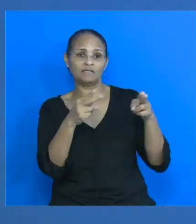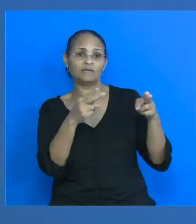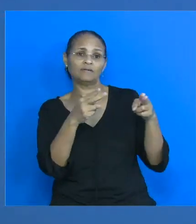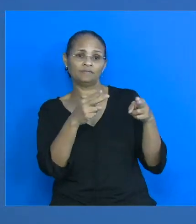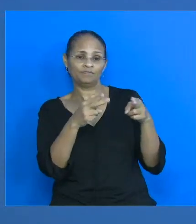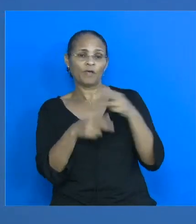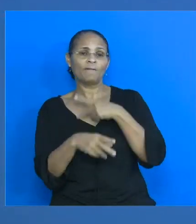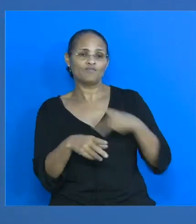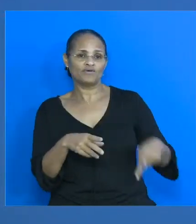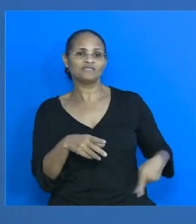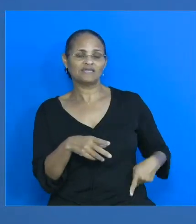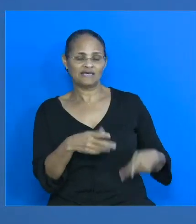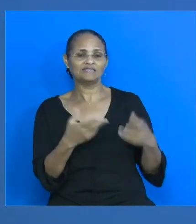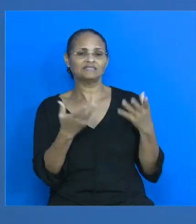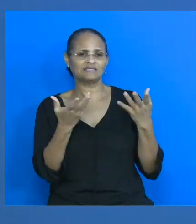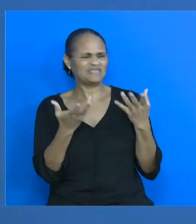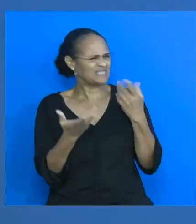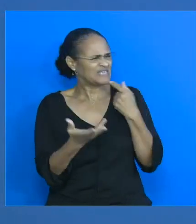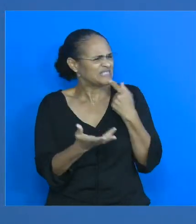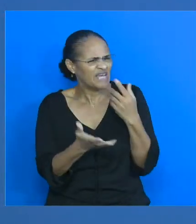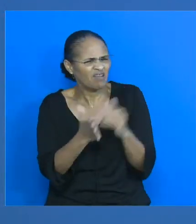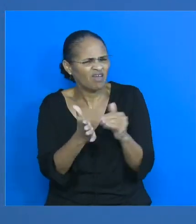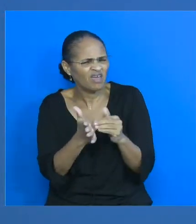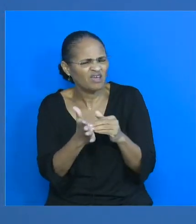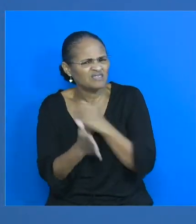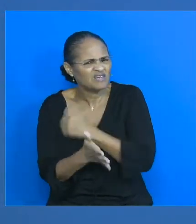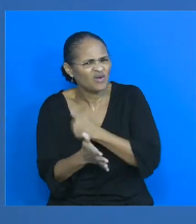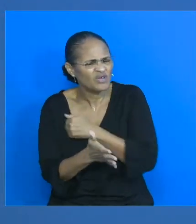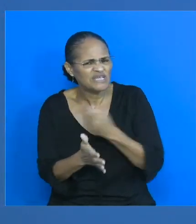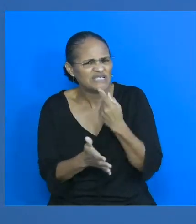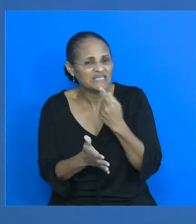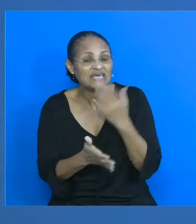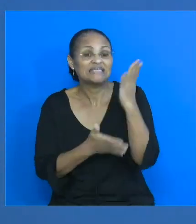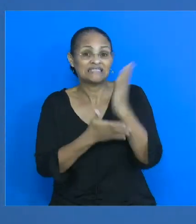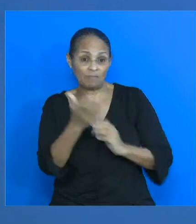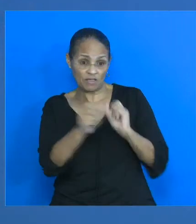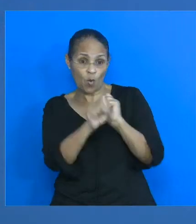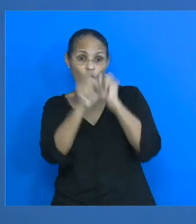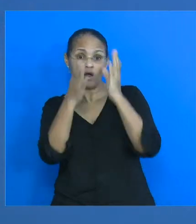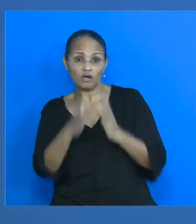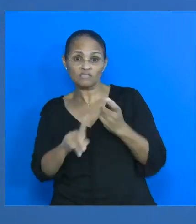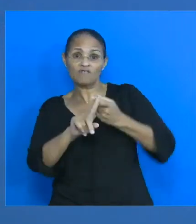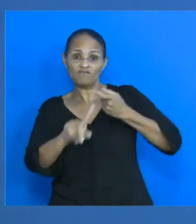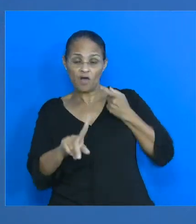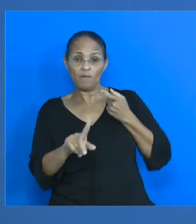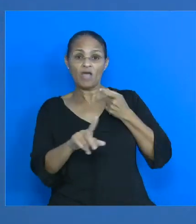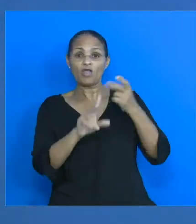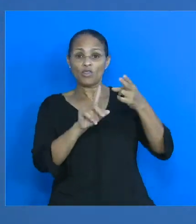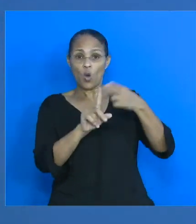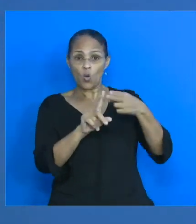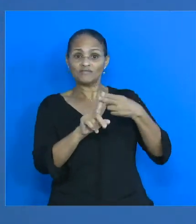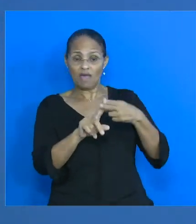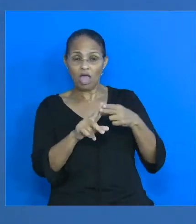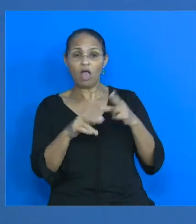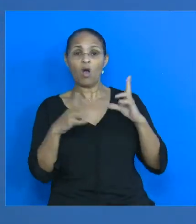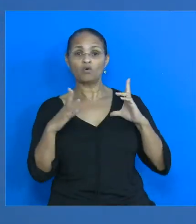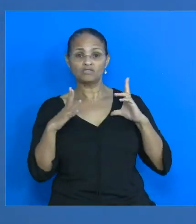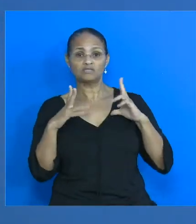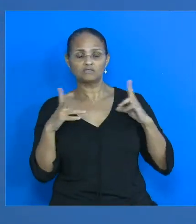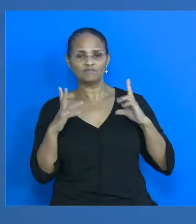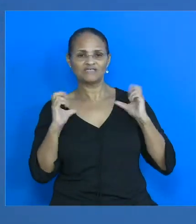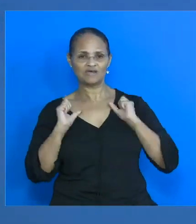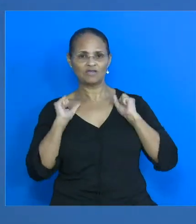Was this covered in the agreement payout? I'm sorry. Some of the workers from Southampton Princess, Okay. guest workers that had to leave, some of them come